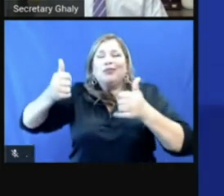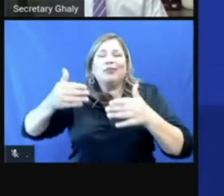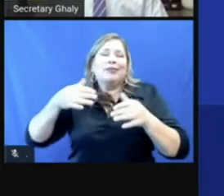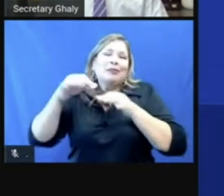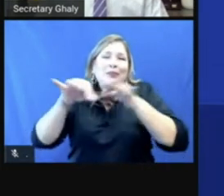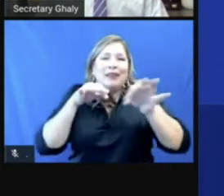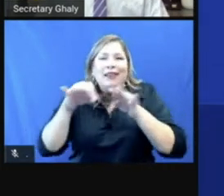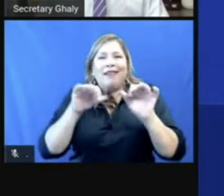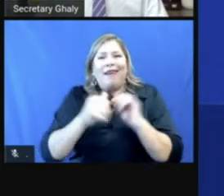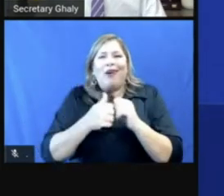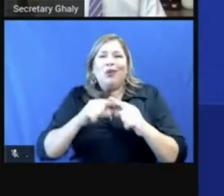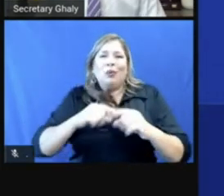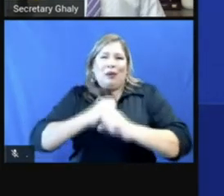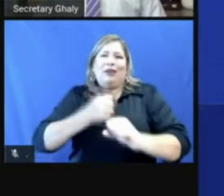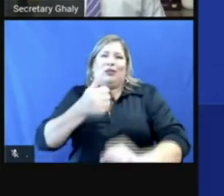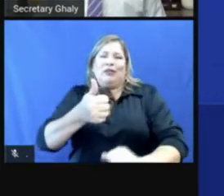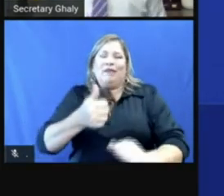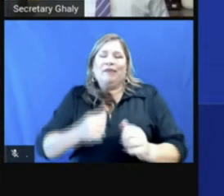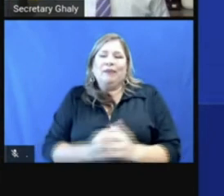now.